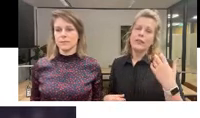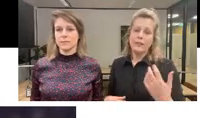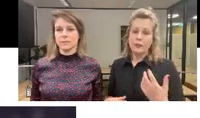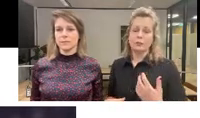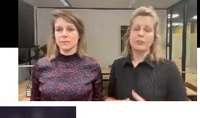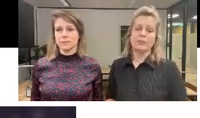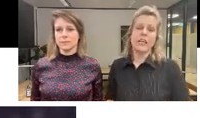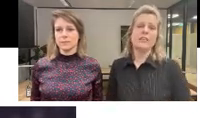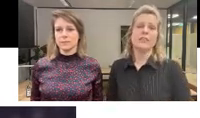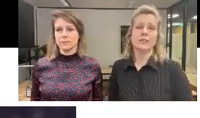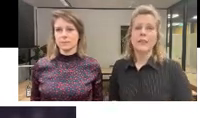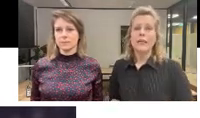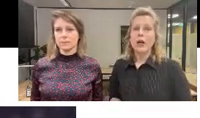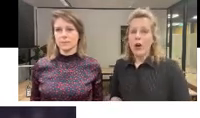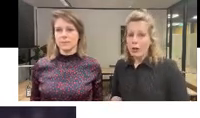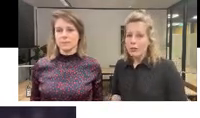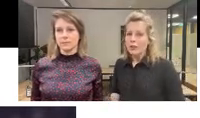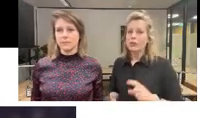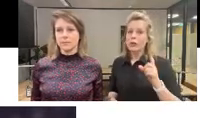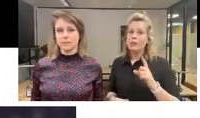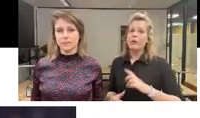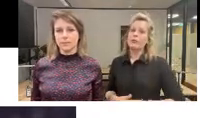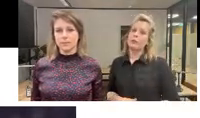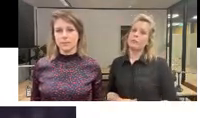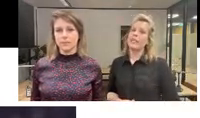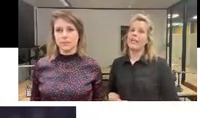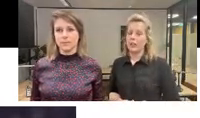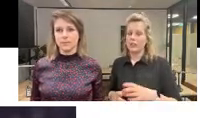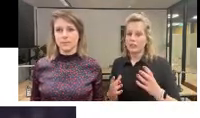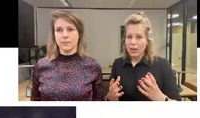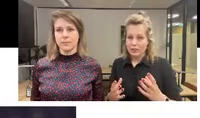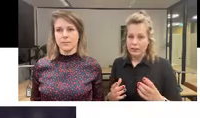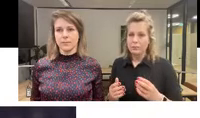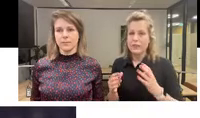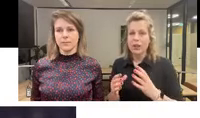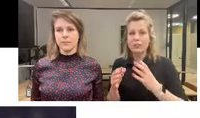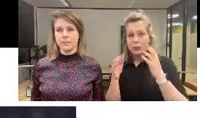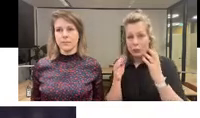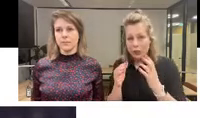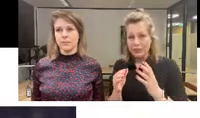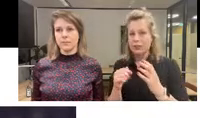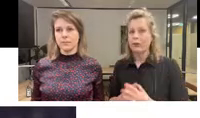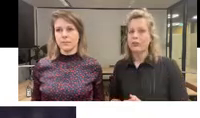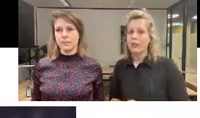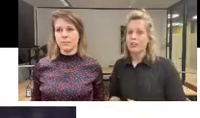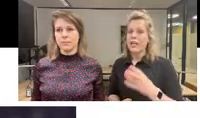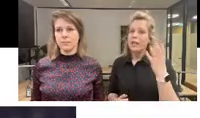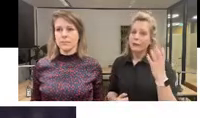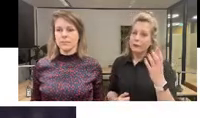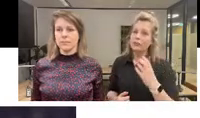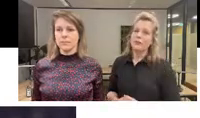of decompensation. Or trauma-focused treatment had not started because the risk of